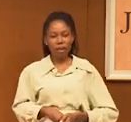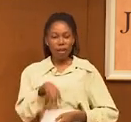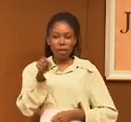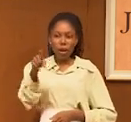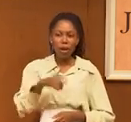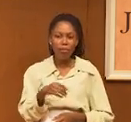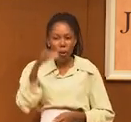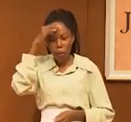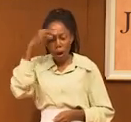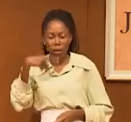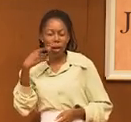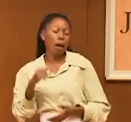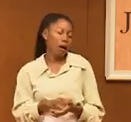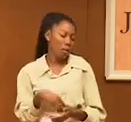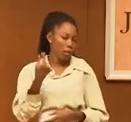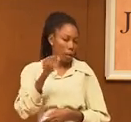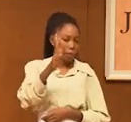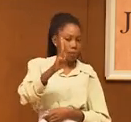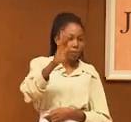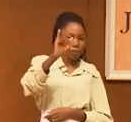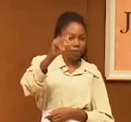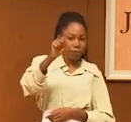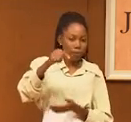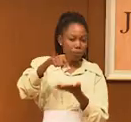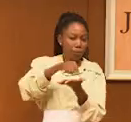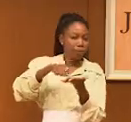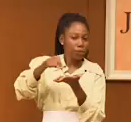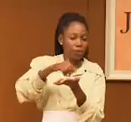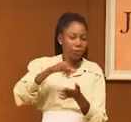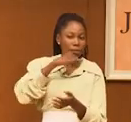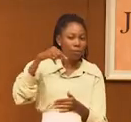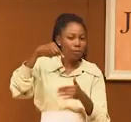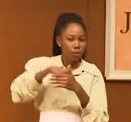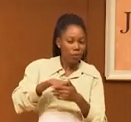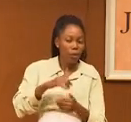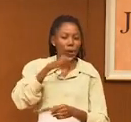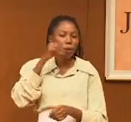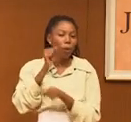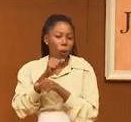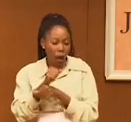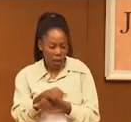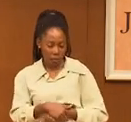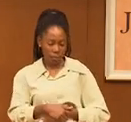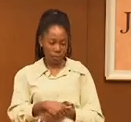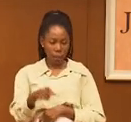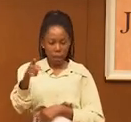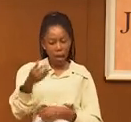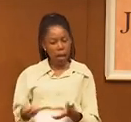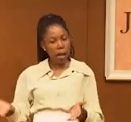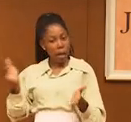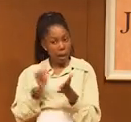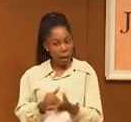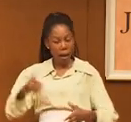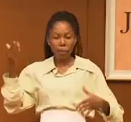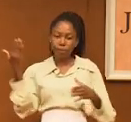or that the Bitcoin has not gone up. I waited after 1 month, 2 months, and now they stop him, Matthew. I